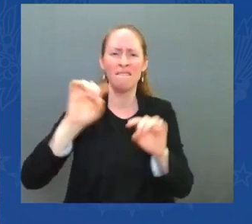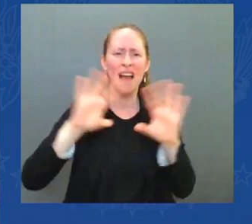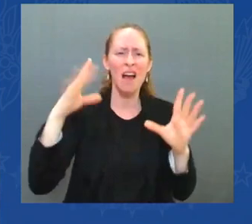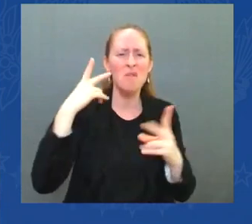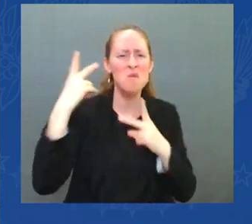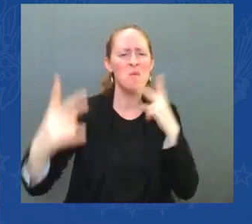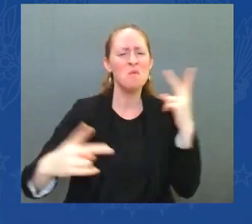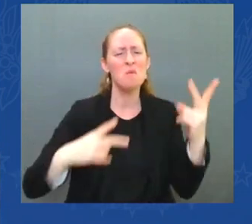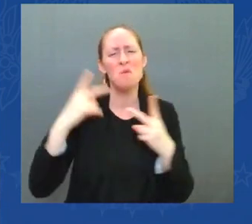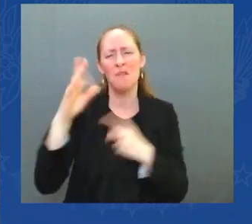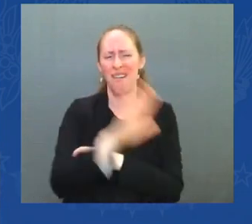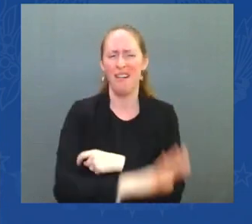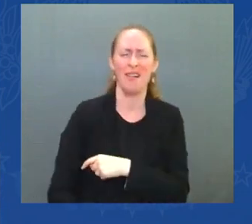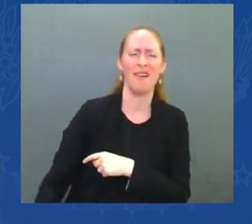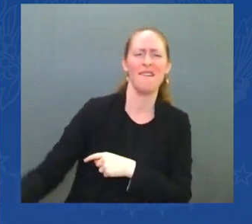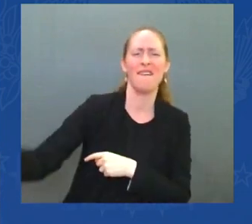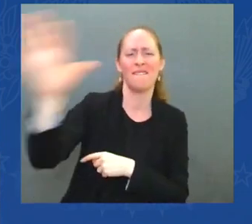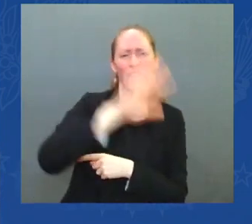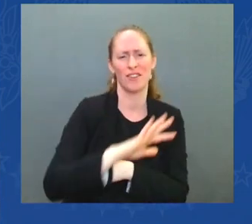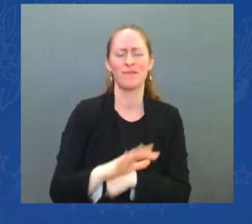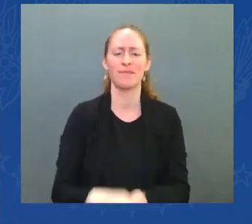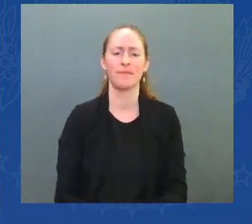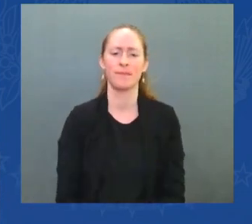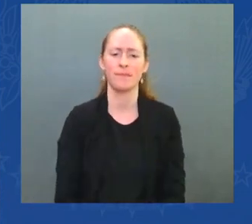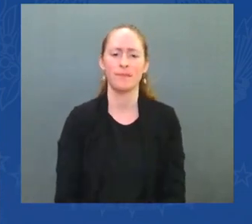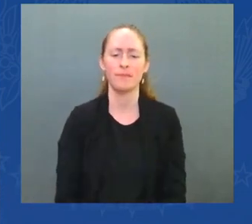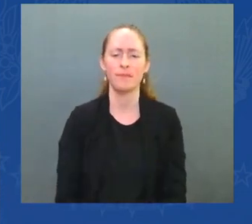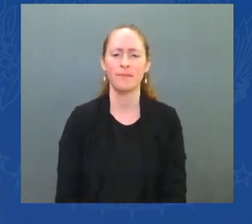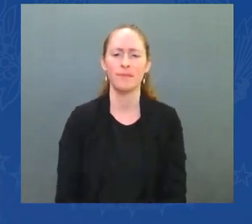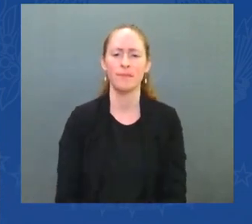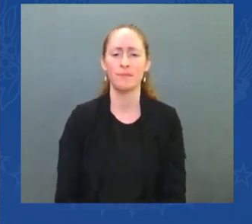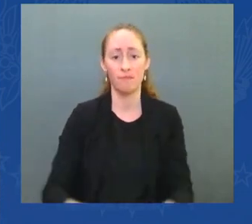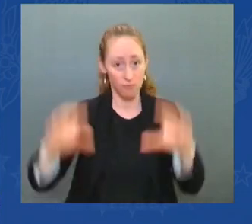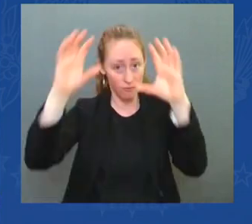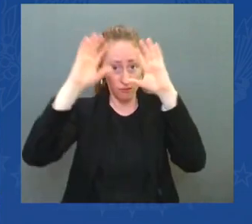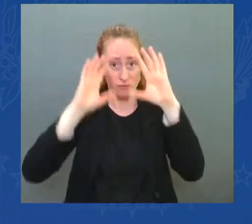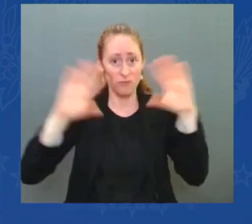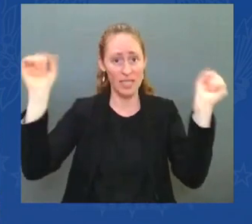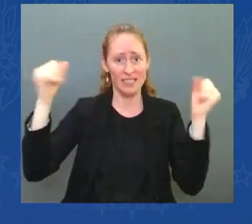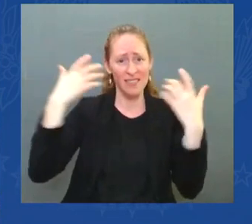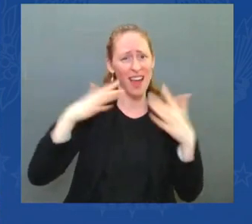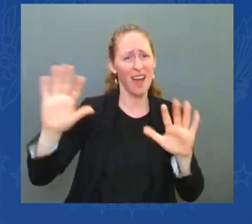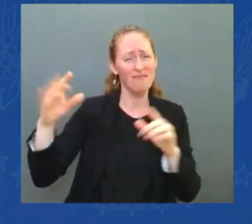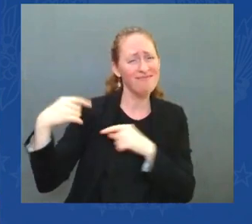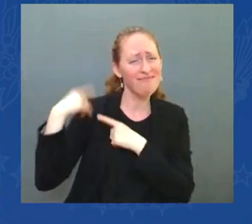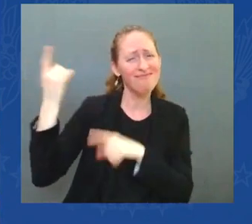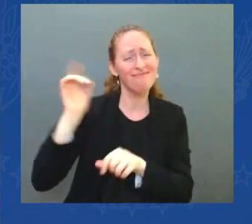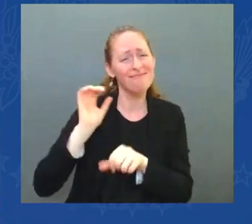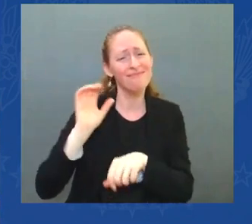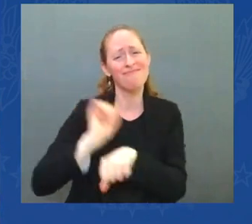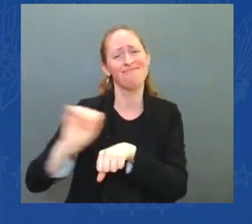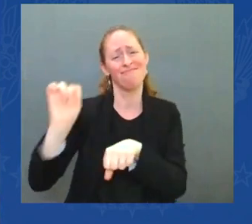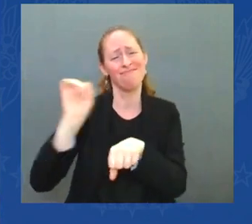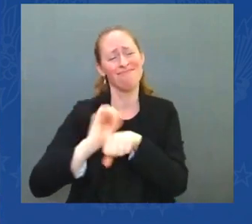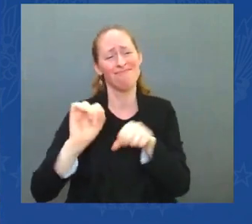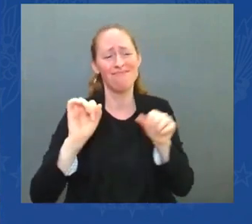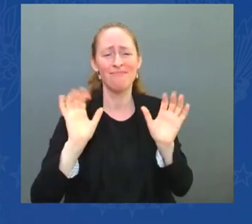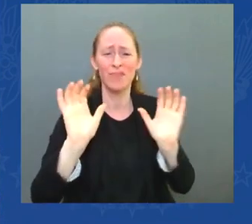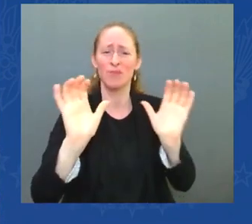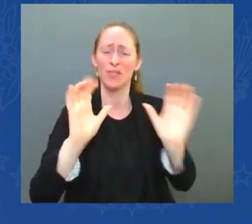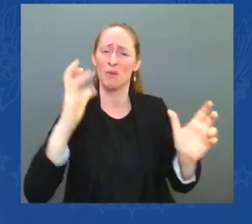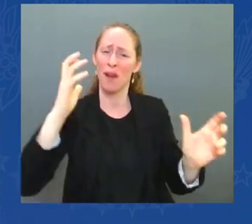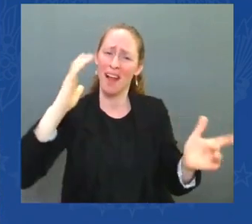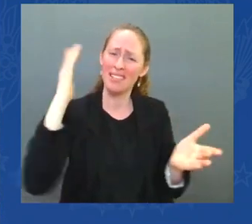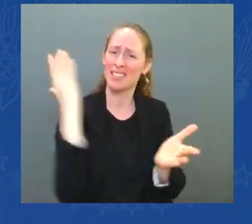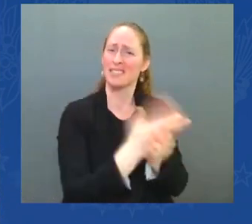to end this terror. For my whole career, addressing gun violence has been one of my top priorities, first as a